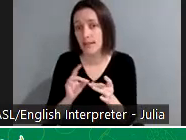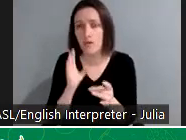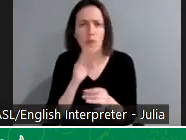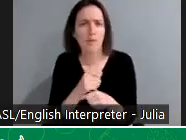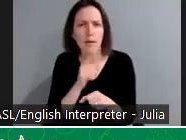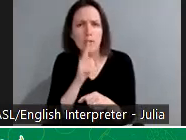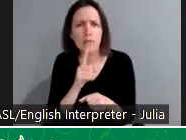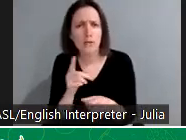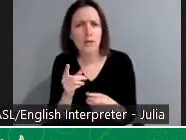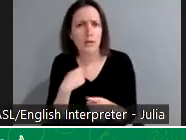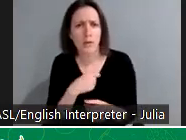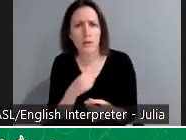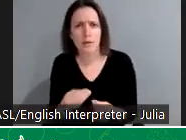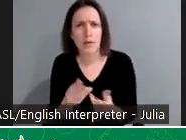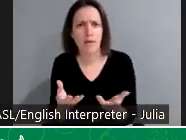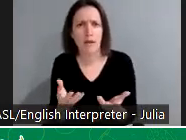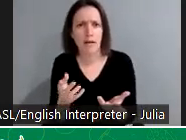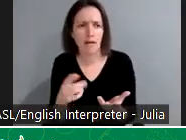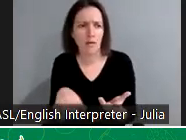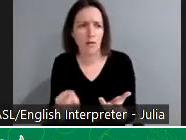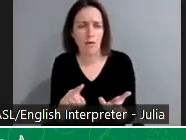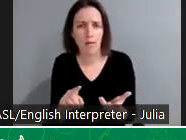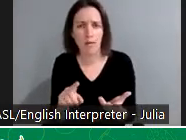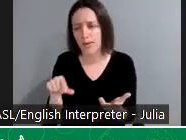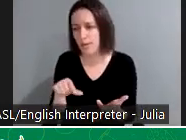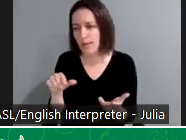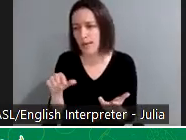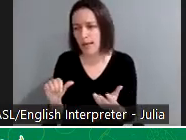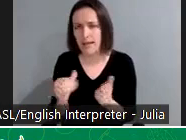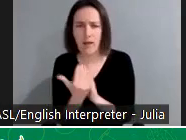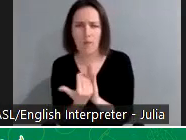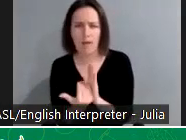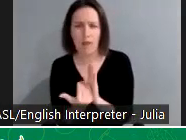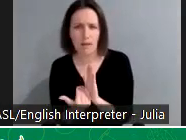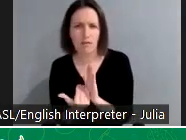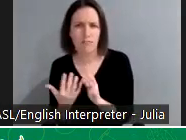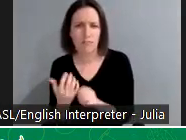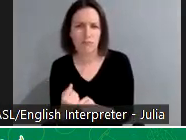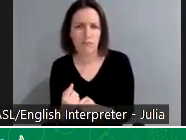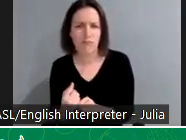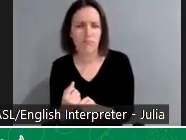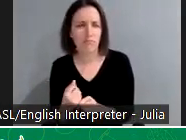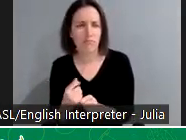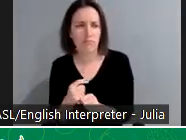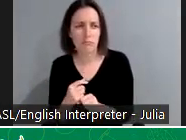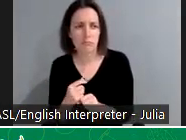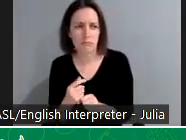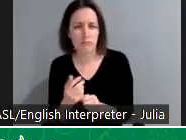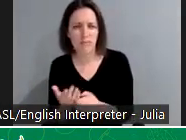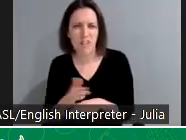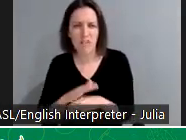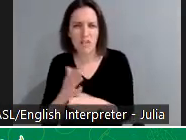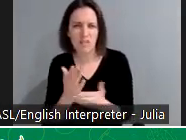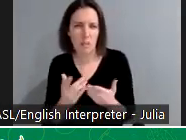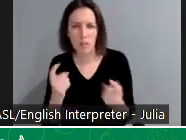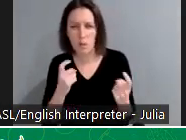all with kind of a Q&A outline, making sure we're covering some of the questions that were asked here. You all